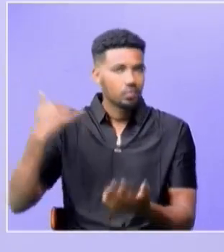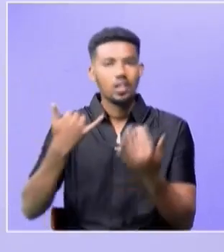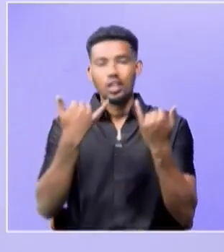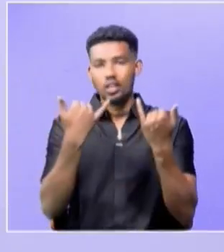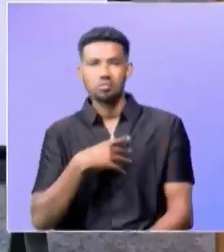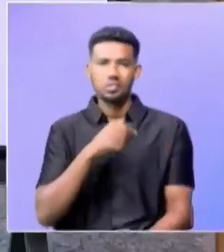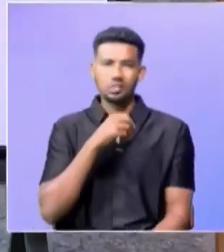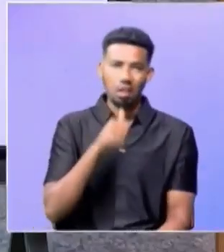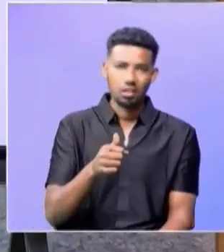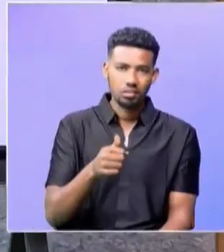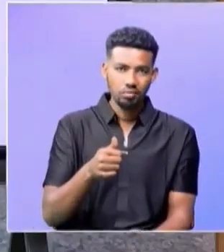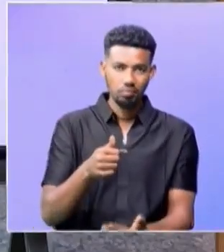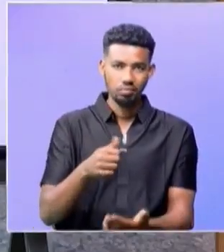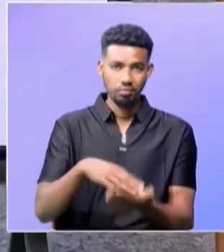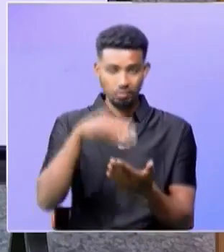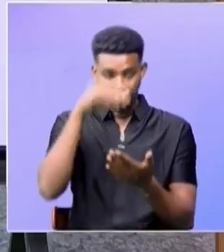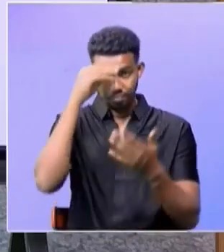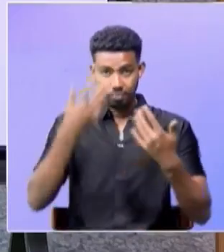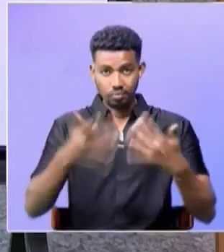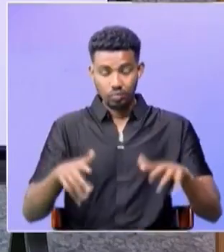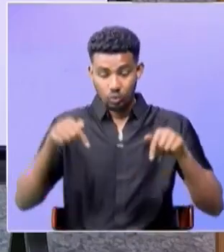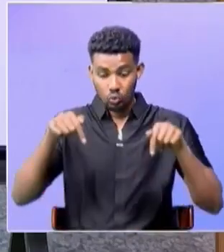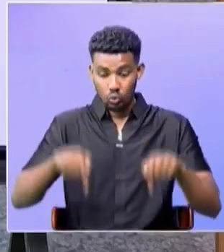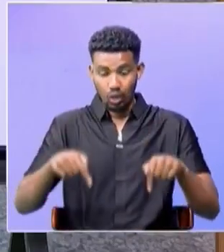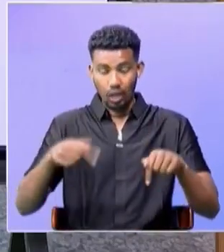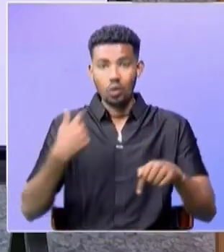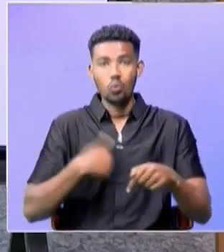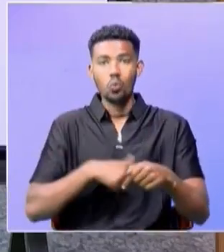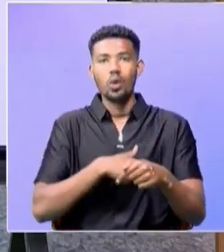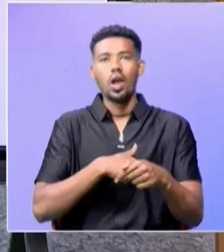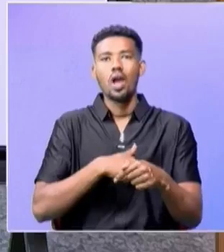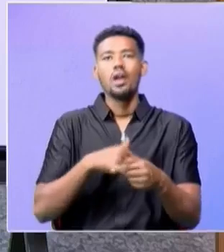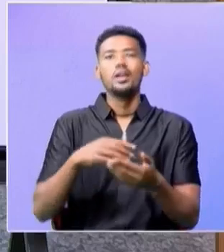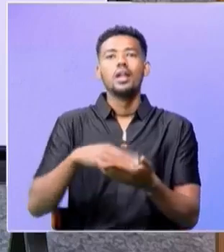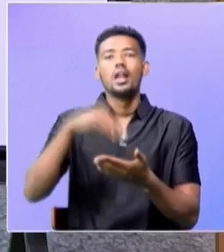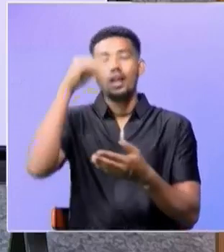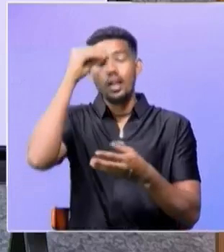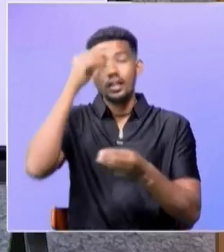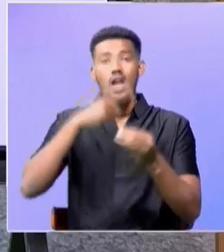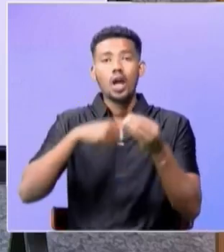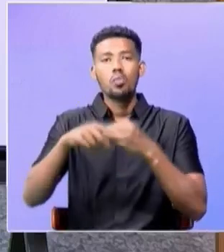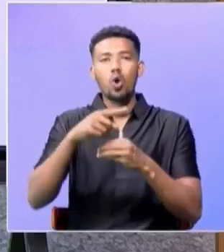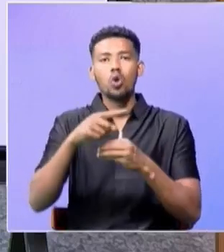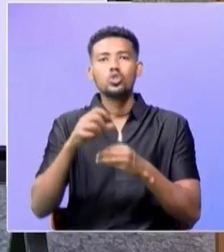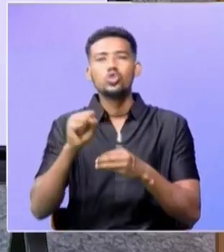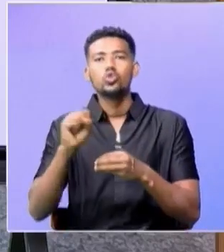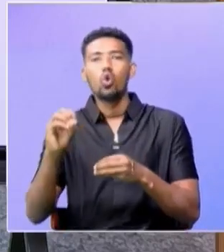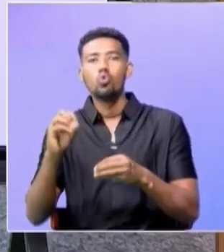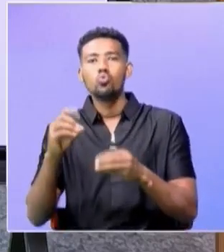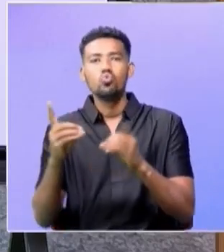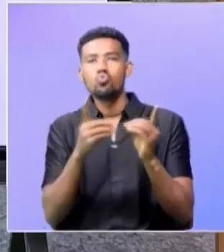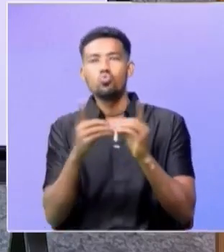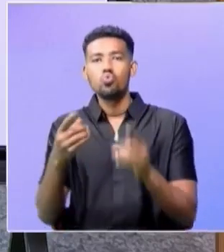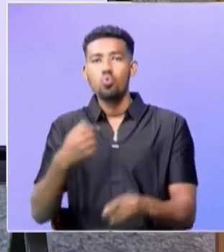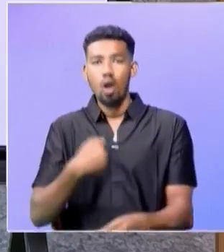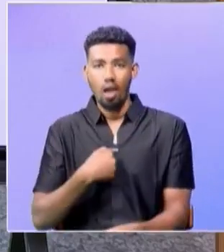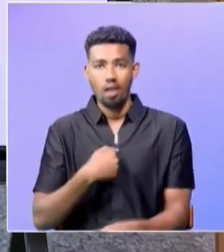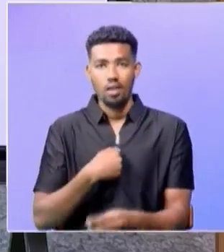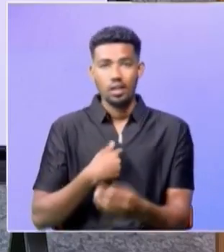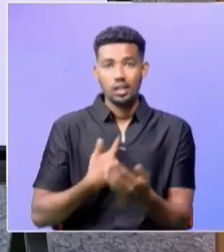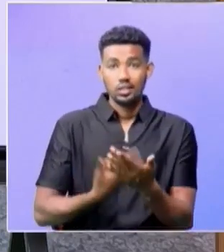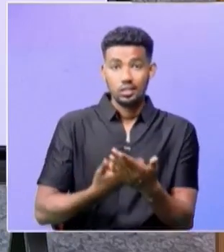today's lesson. Today we are going to learn about so do I. This is related with like and dislike